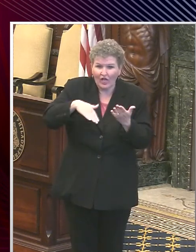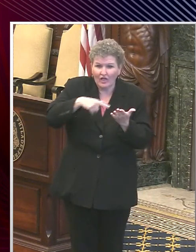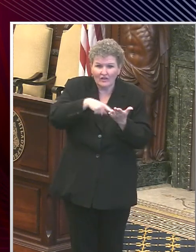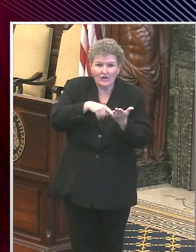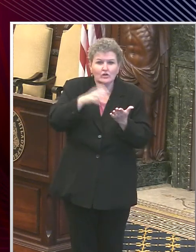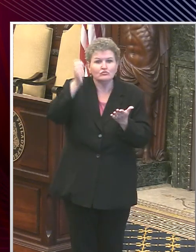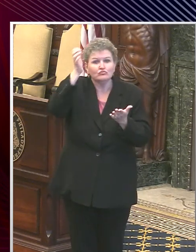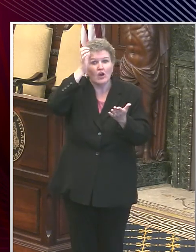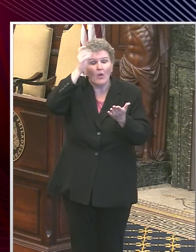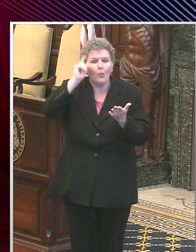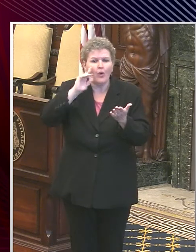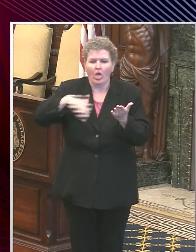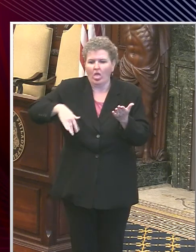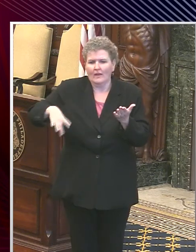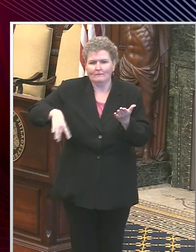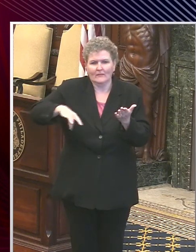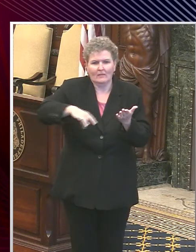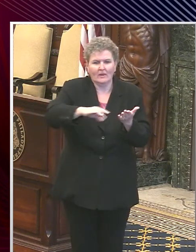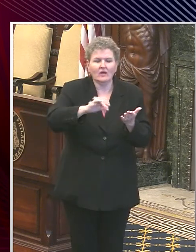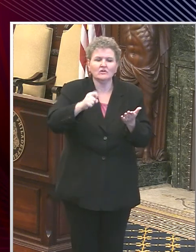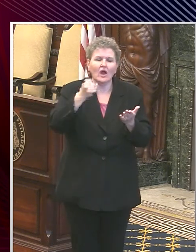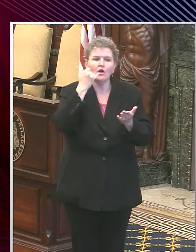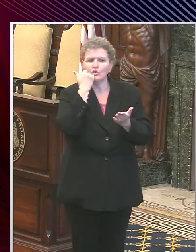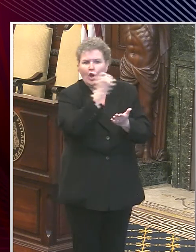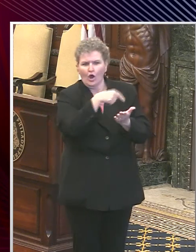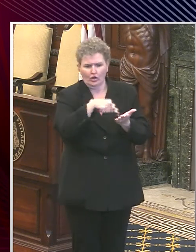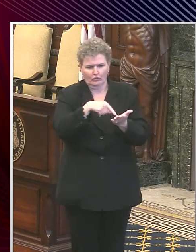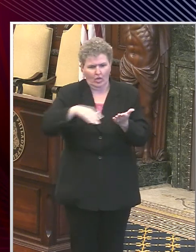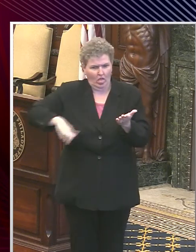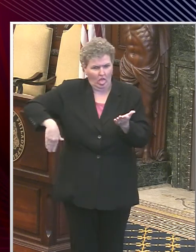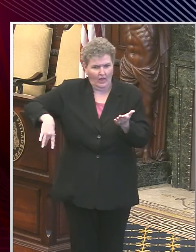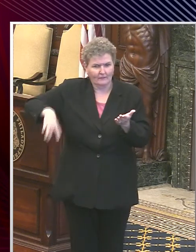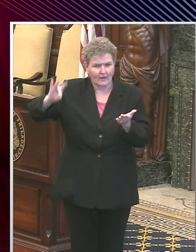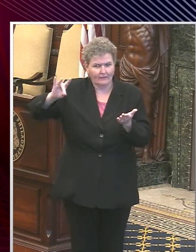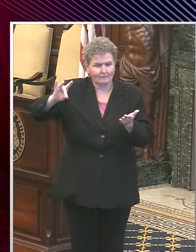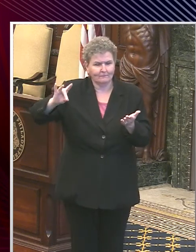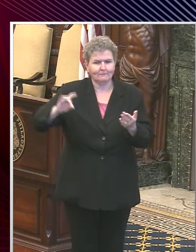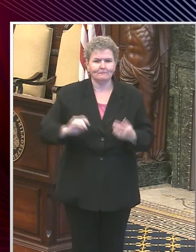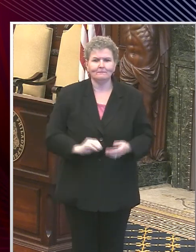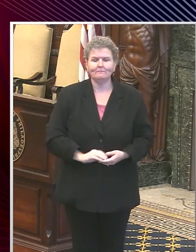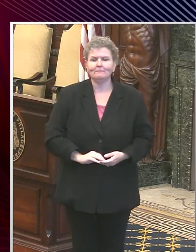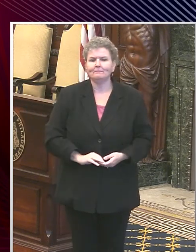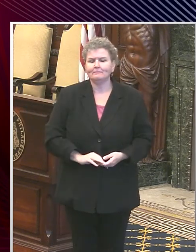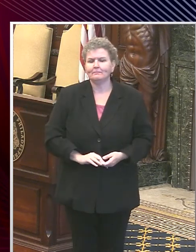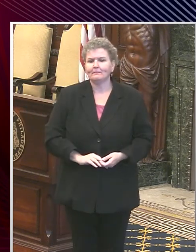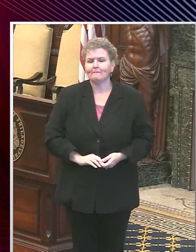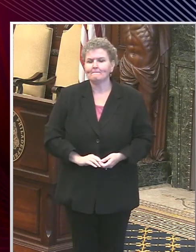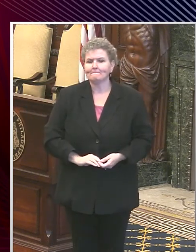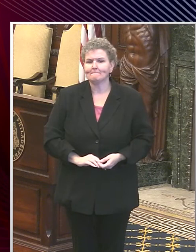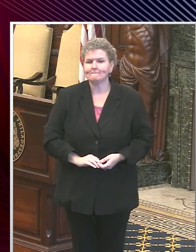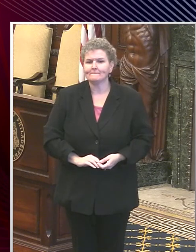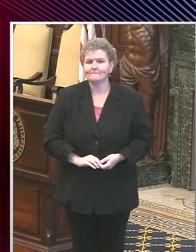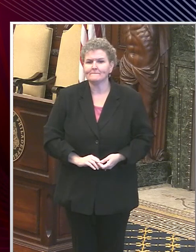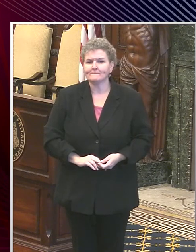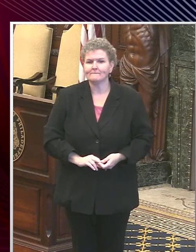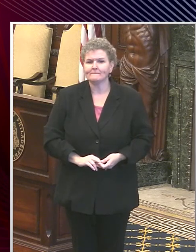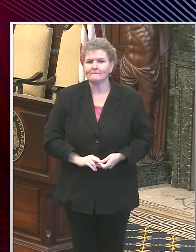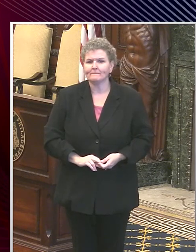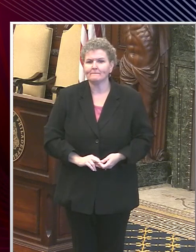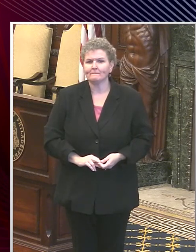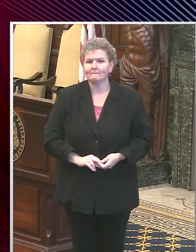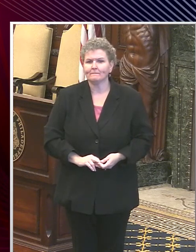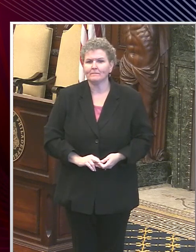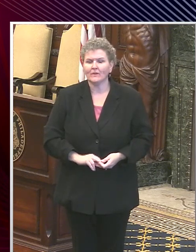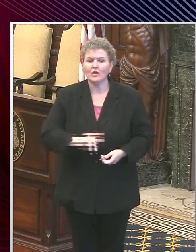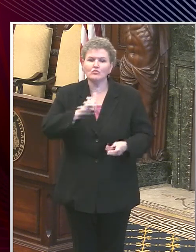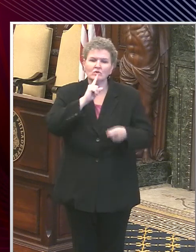then they can call it in. There may be other justifying reasons why it may have been collected. It could be too large a set out, which leads into your first question about